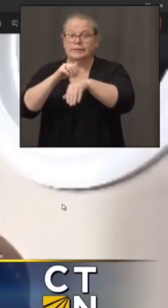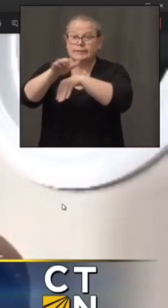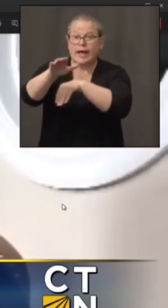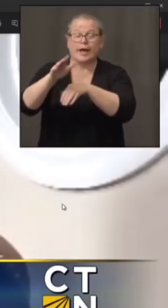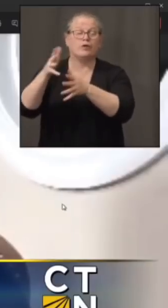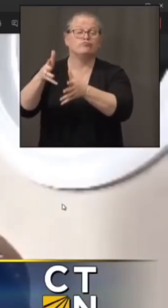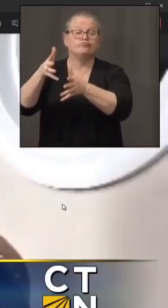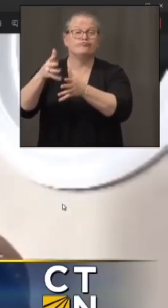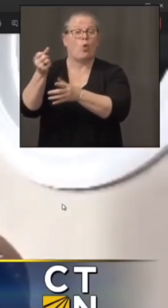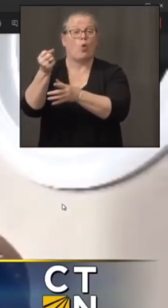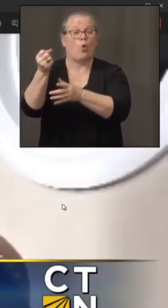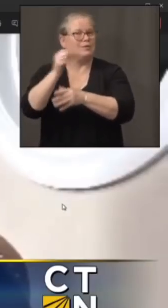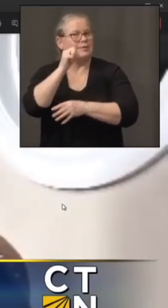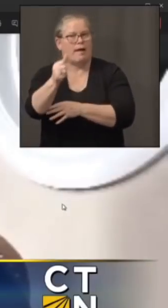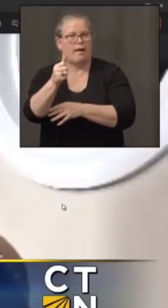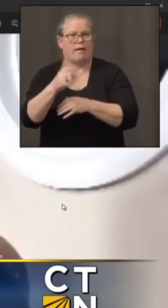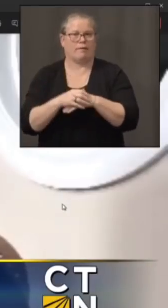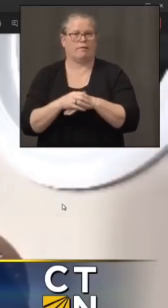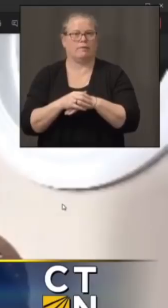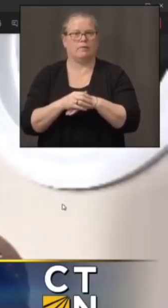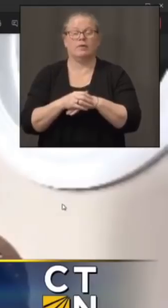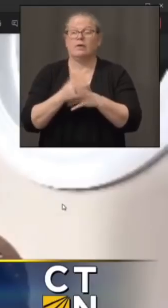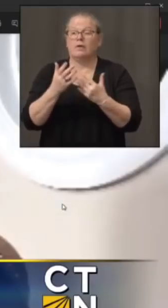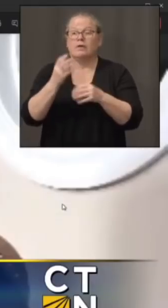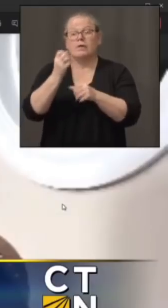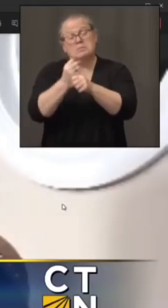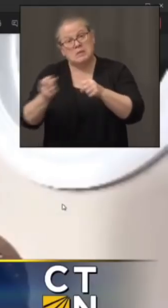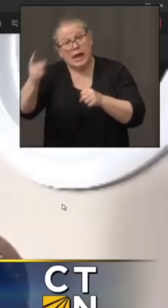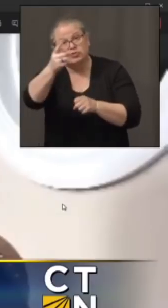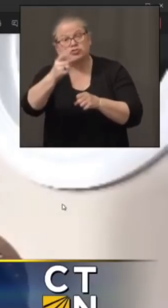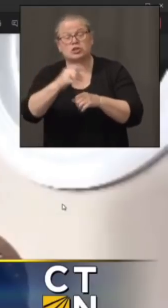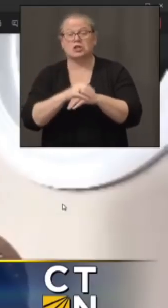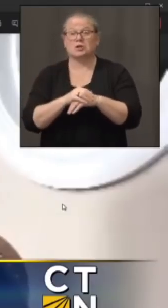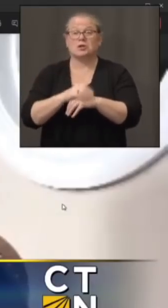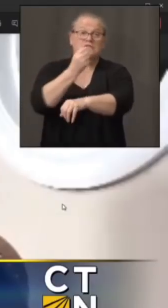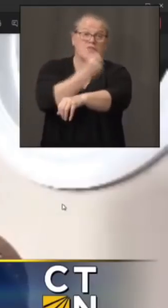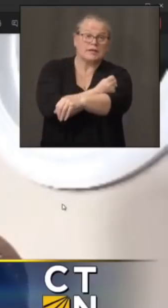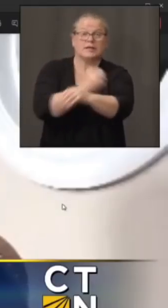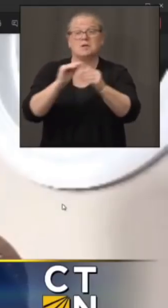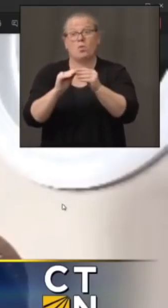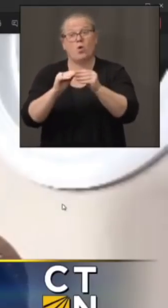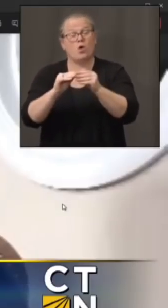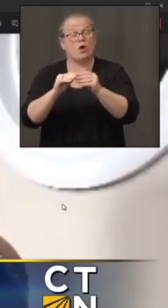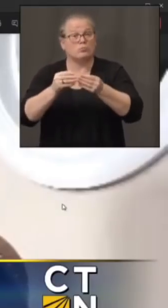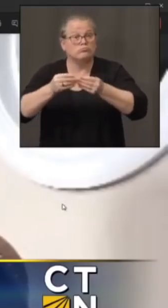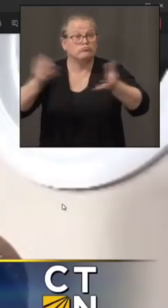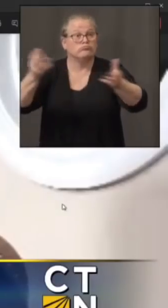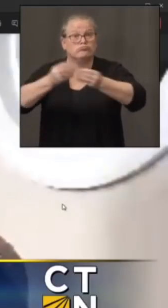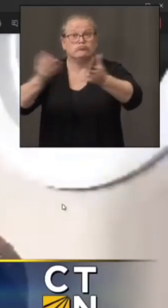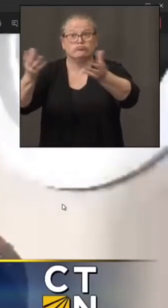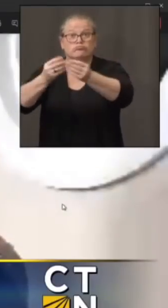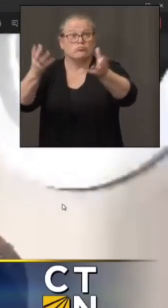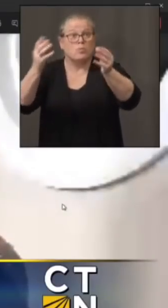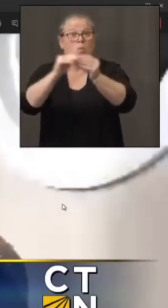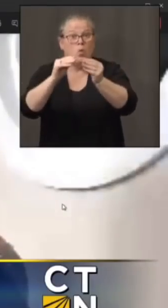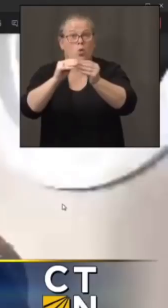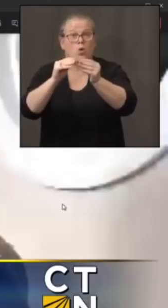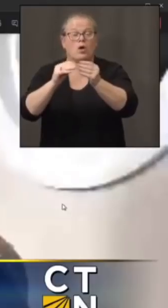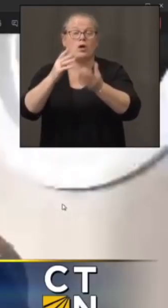into later next year, as the vaccine starts to get distributed more widely and makes its way into